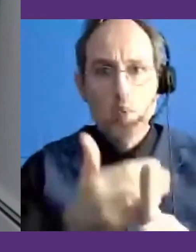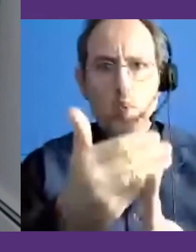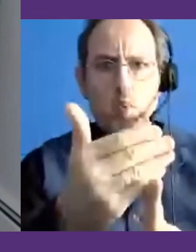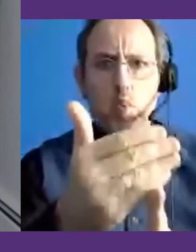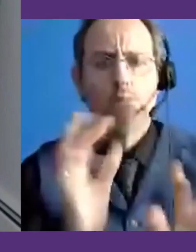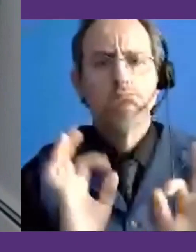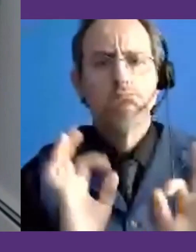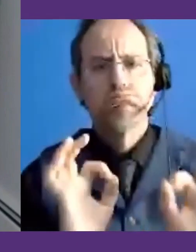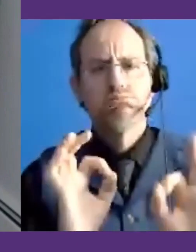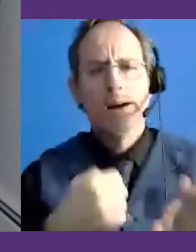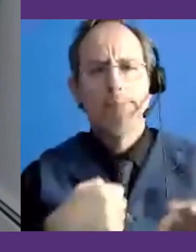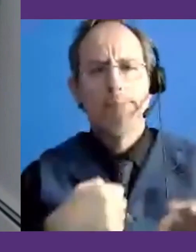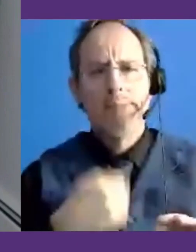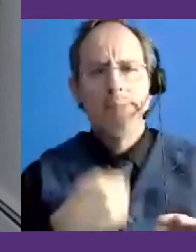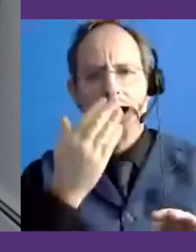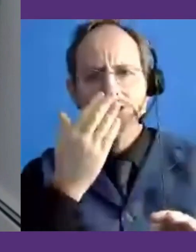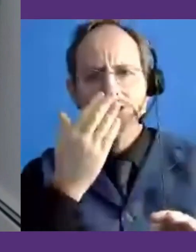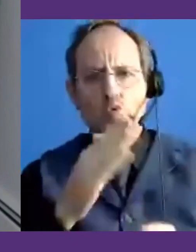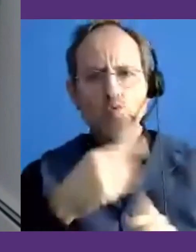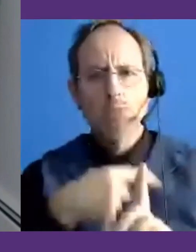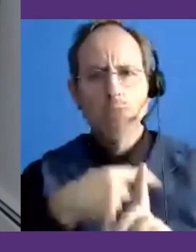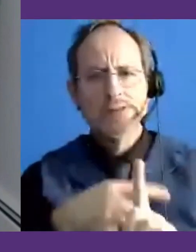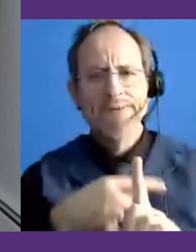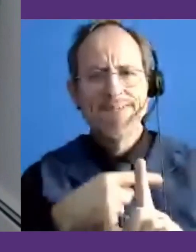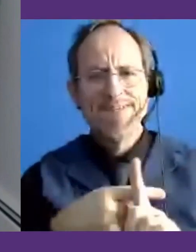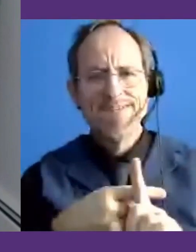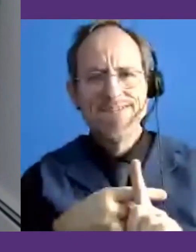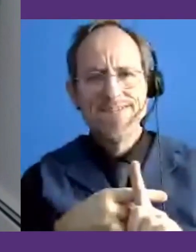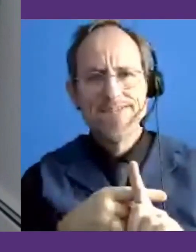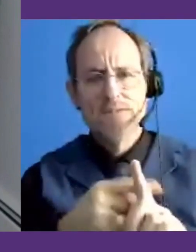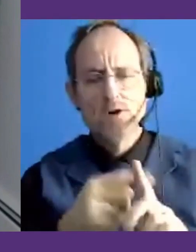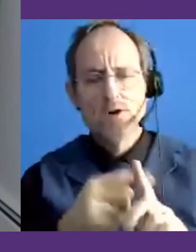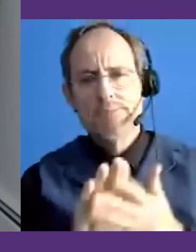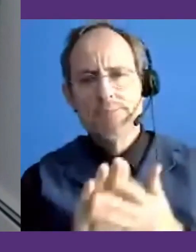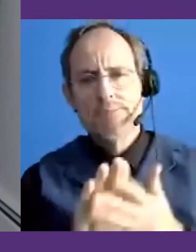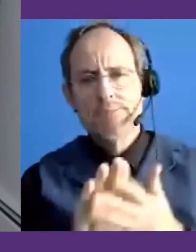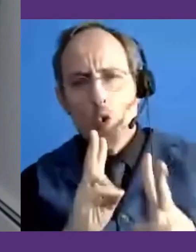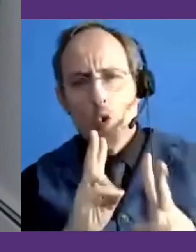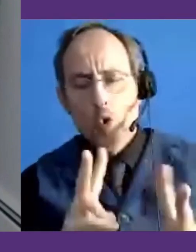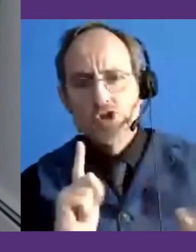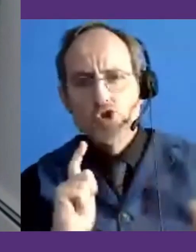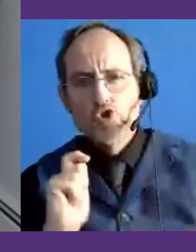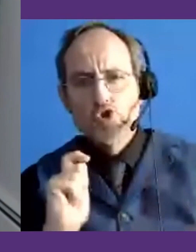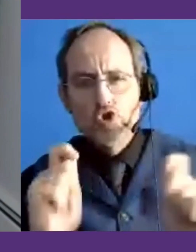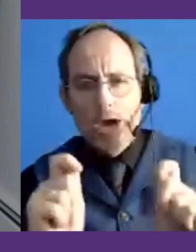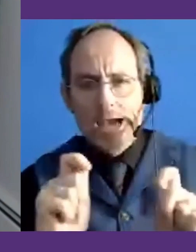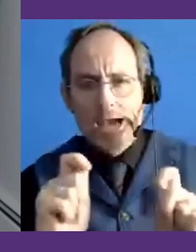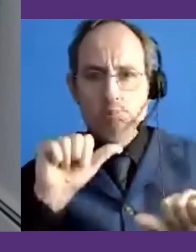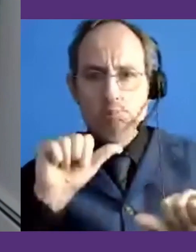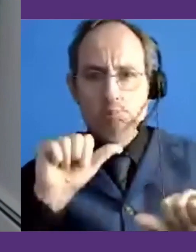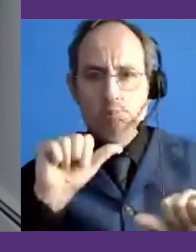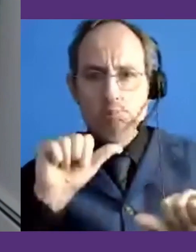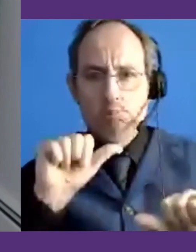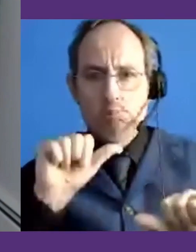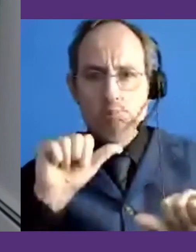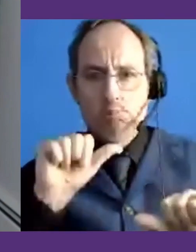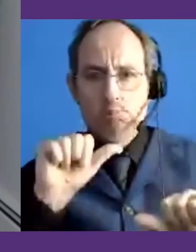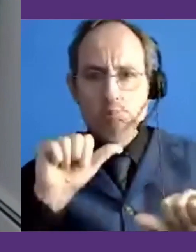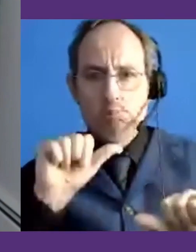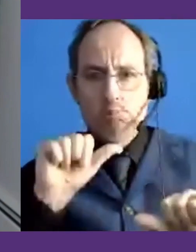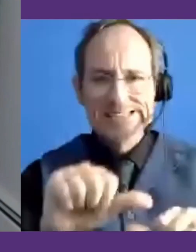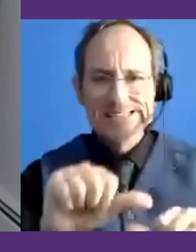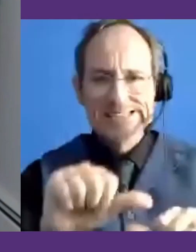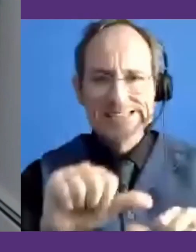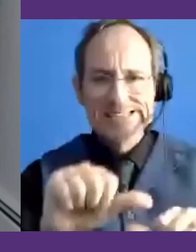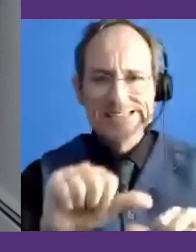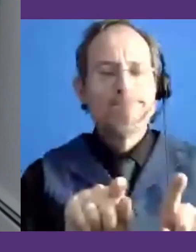of pragmatic way. Sometimes change is sometimes like an iceberg, but as long as there's forward